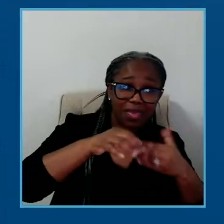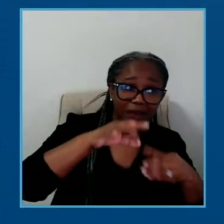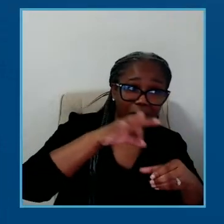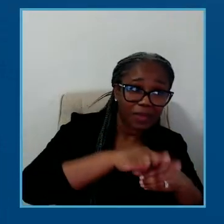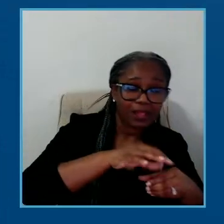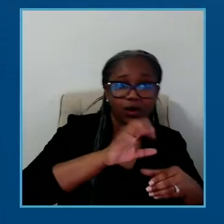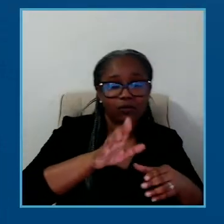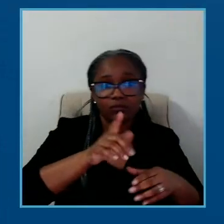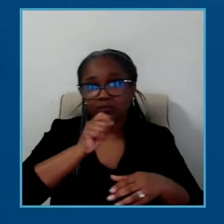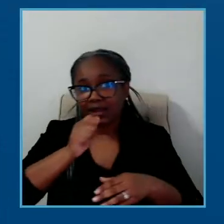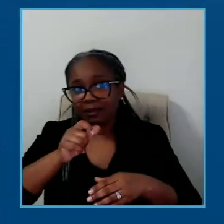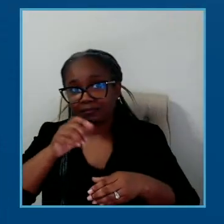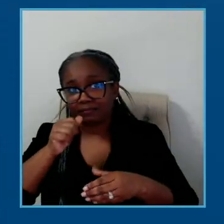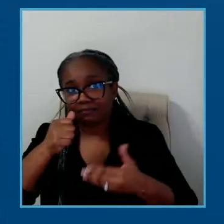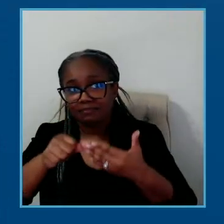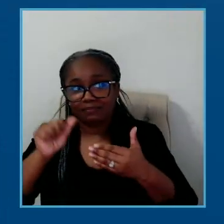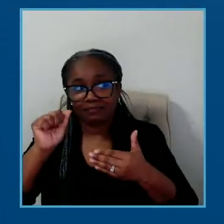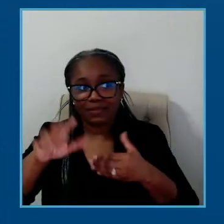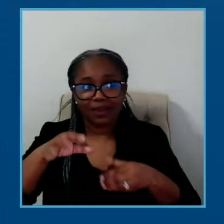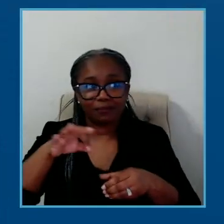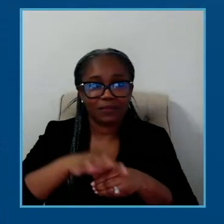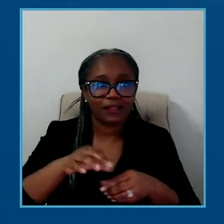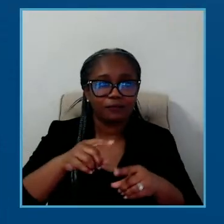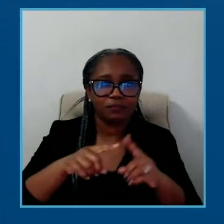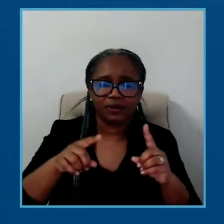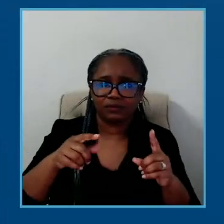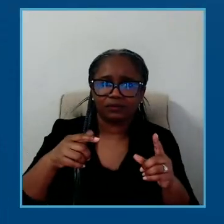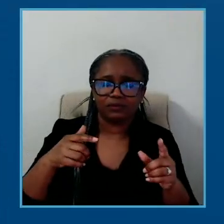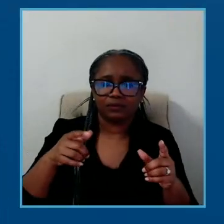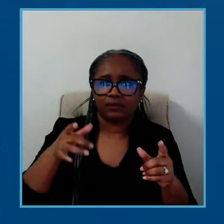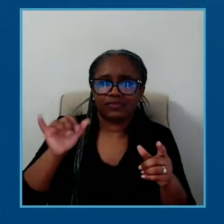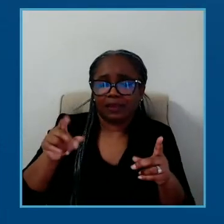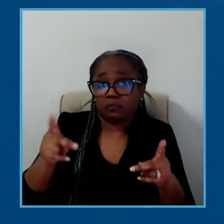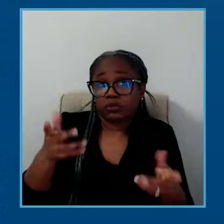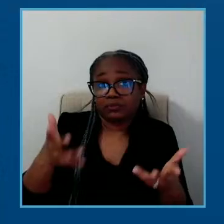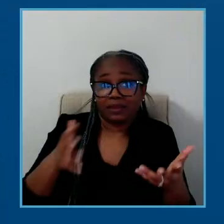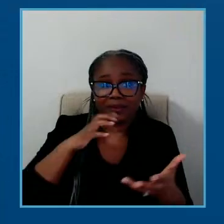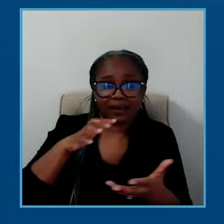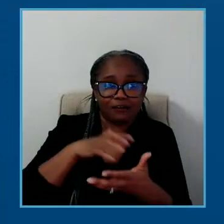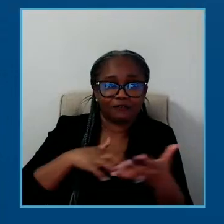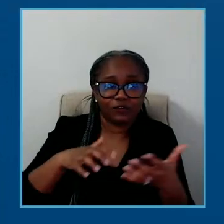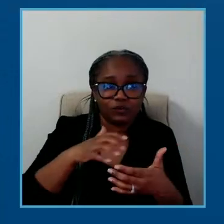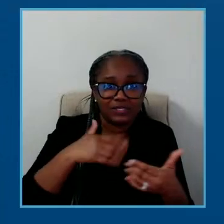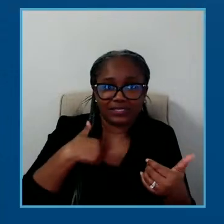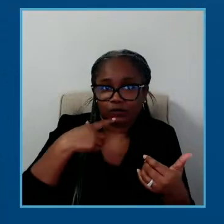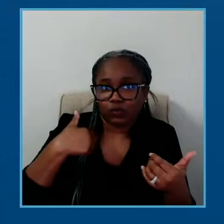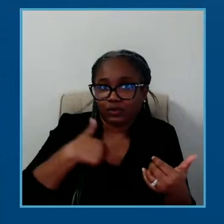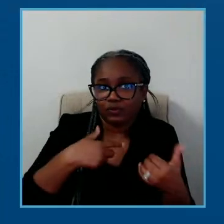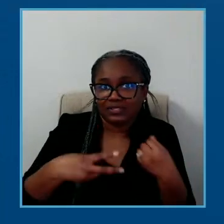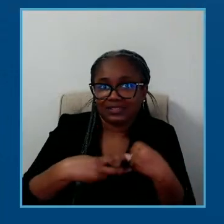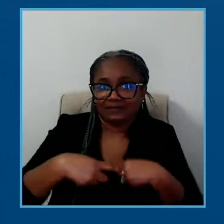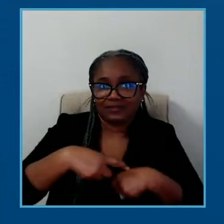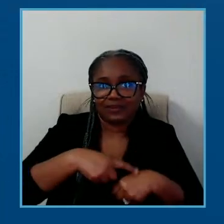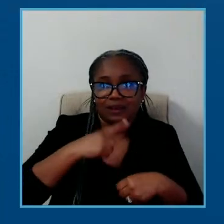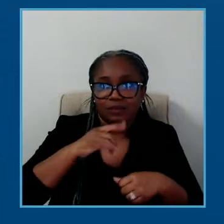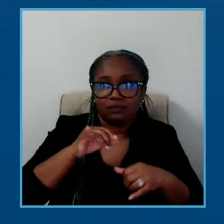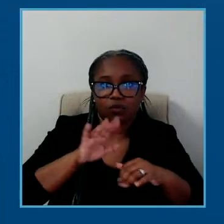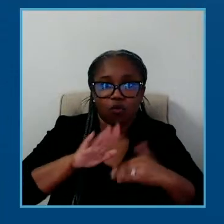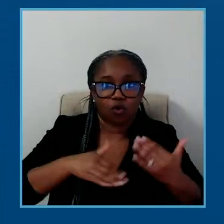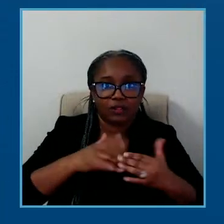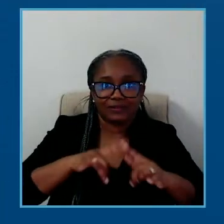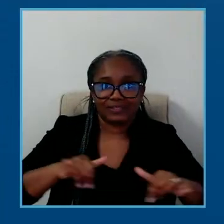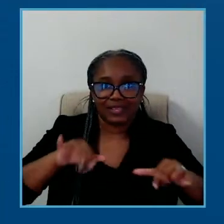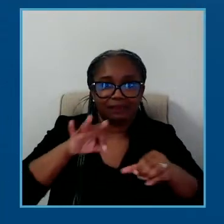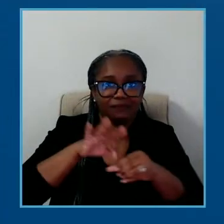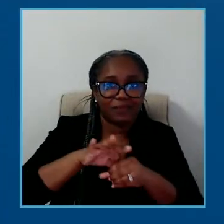going to save some time. We're going to put them both on the ballot and then we're going to have a vote. But